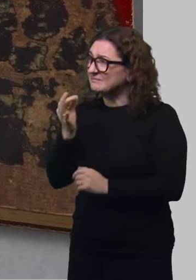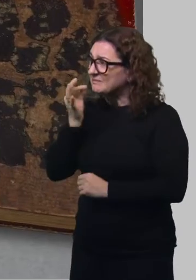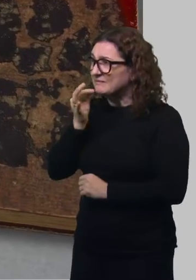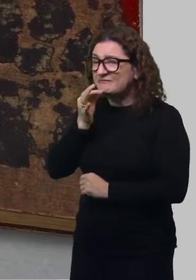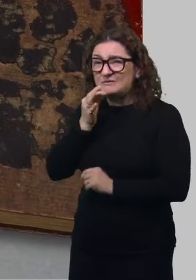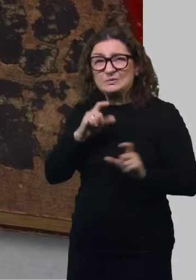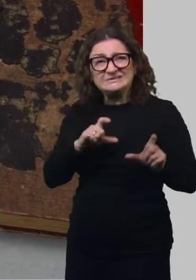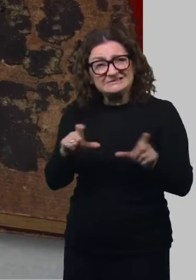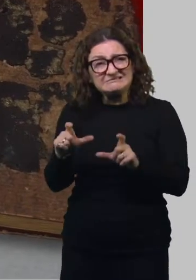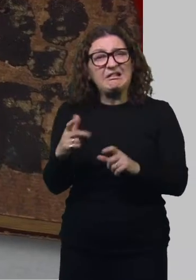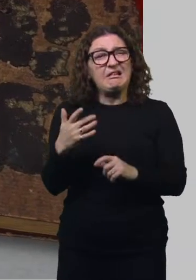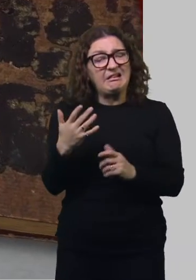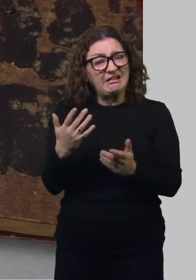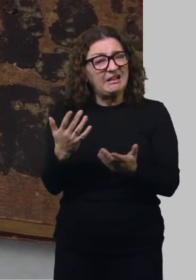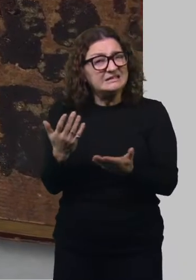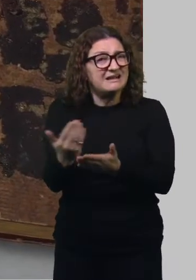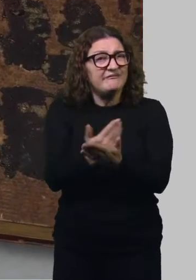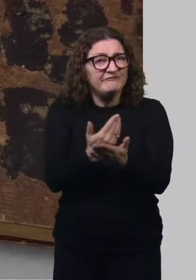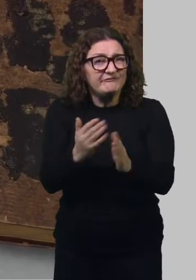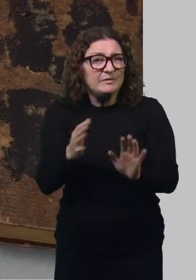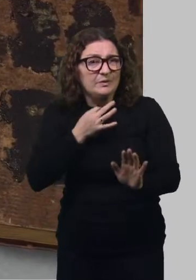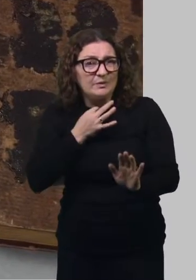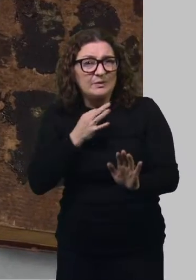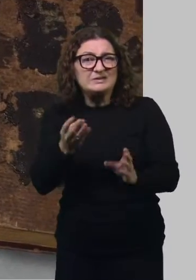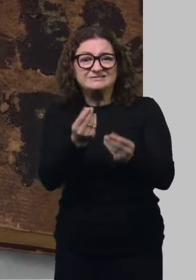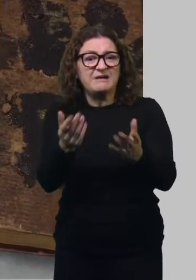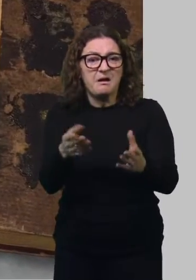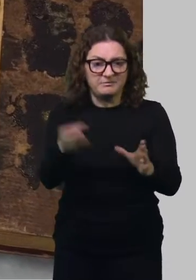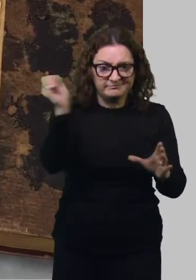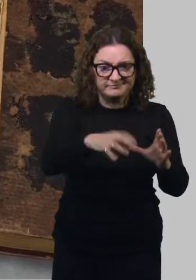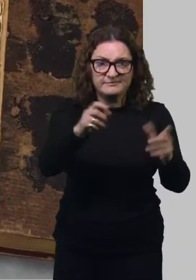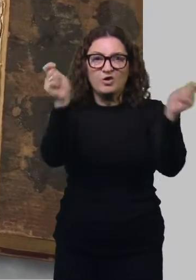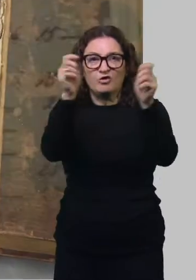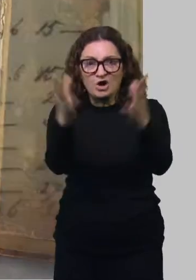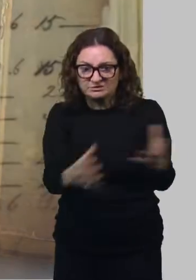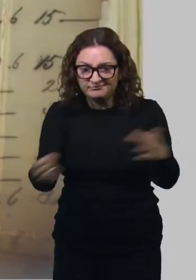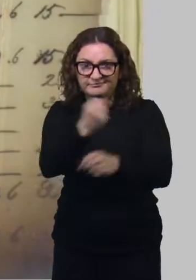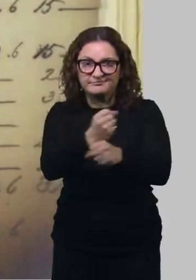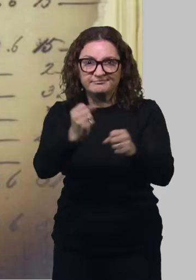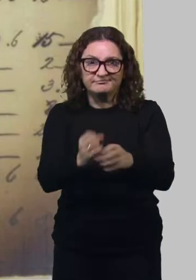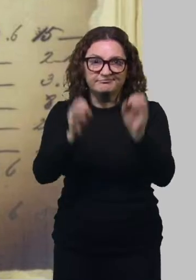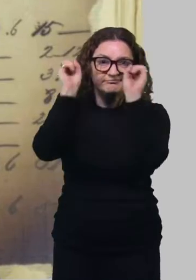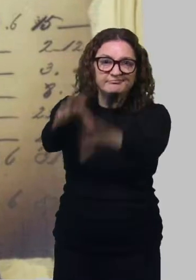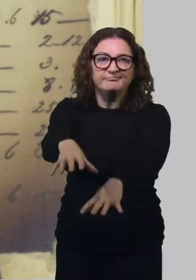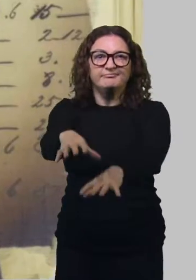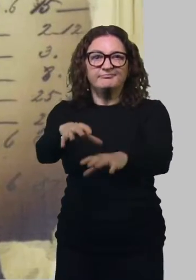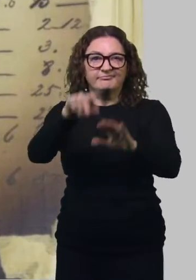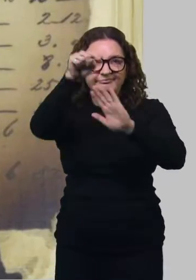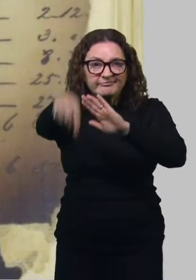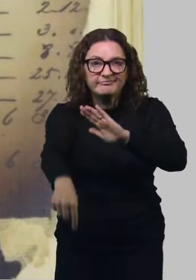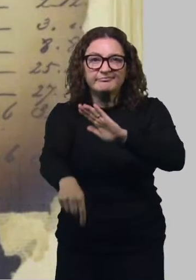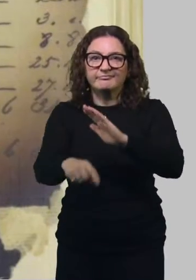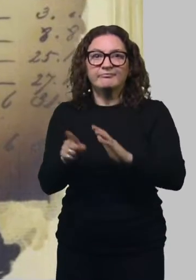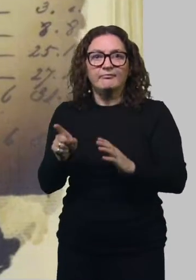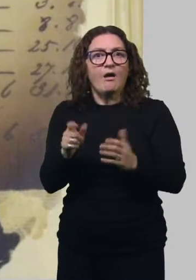in curtains and thrown out of windows. These surviving records incurred considerable fire damage, and some have water damage. They are